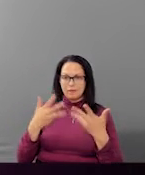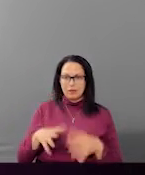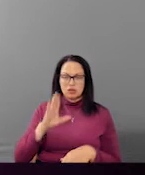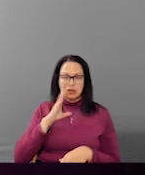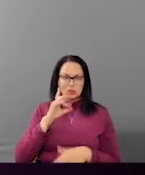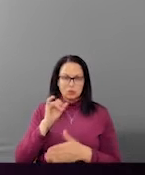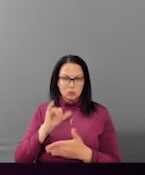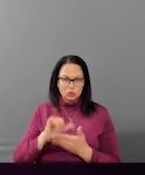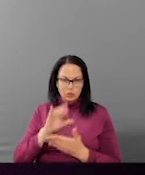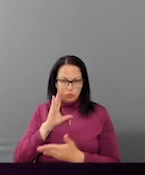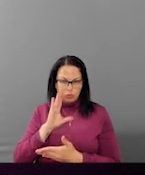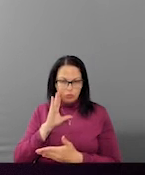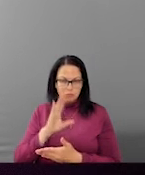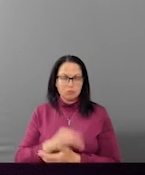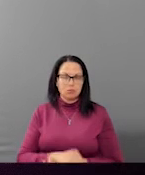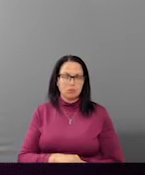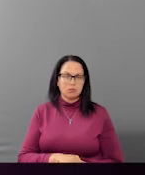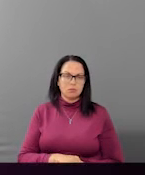that.